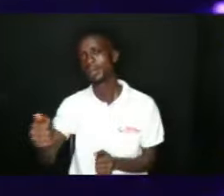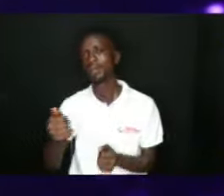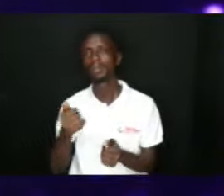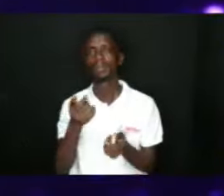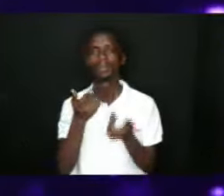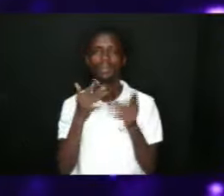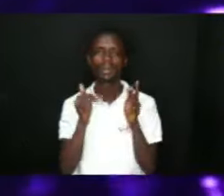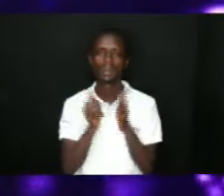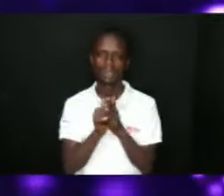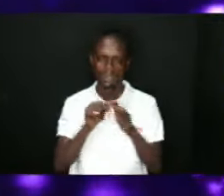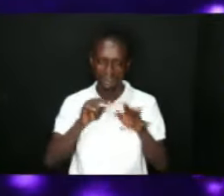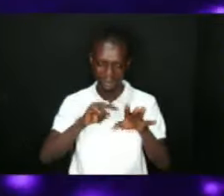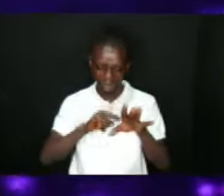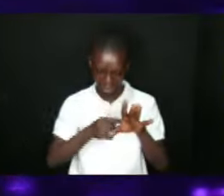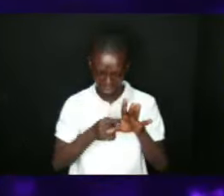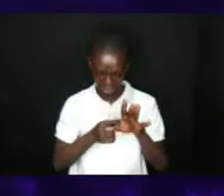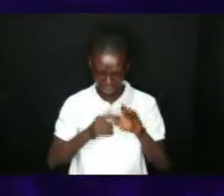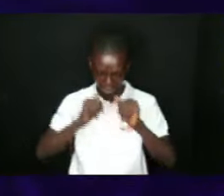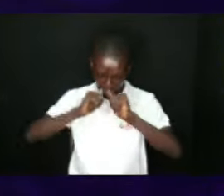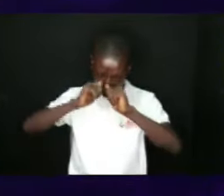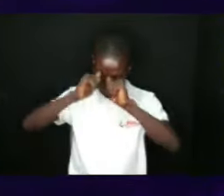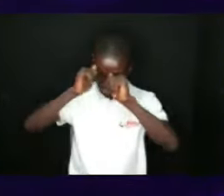want to begin to bless